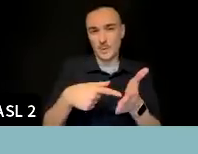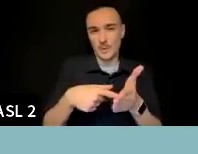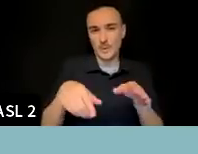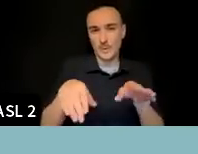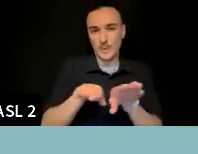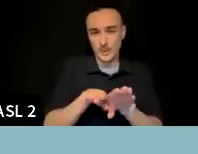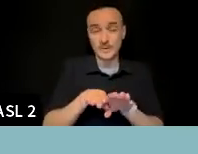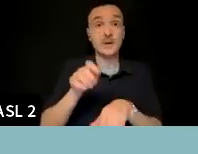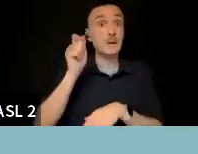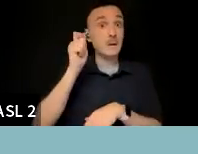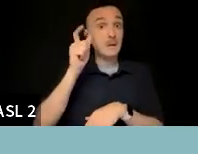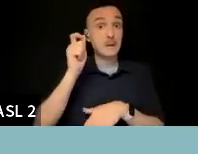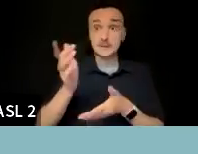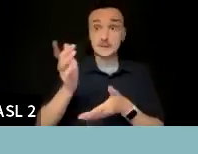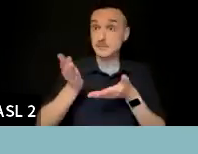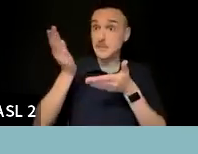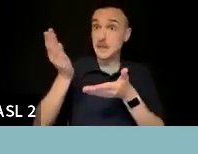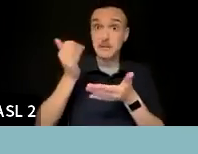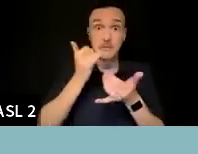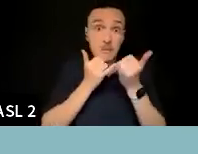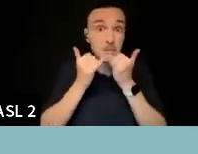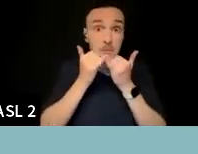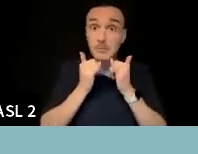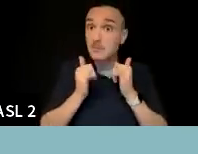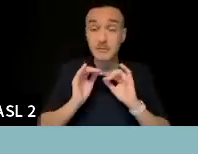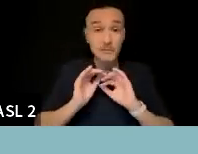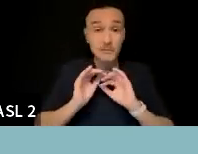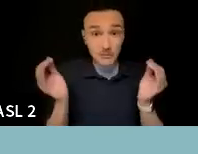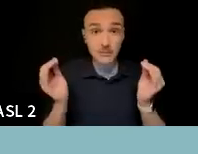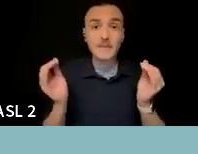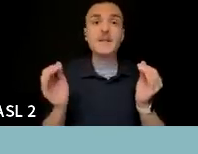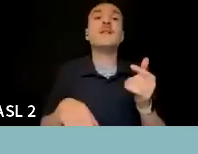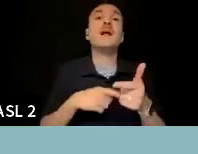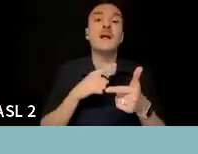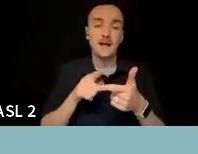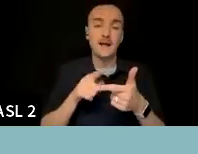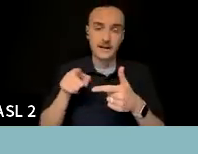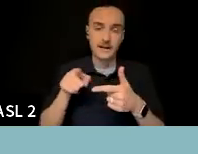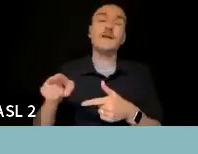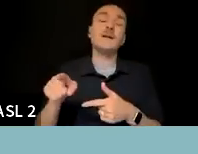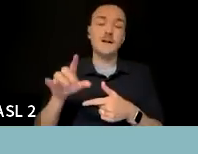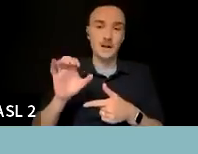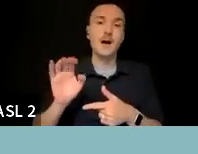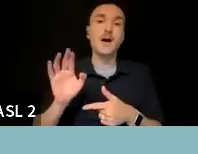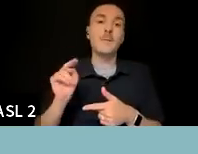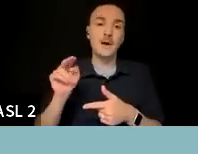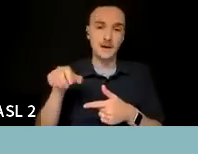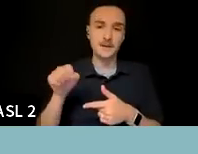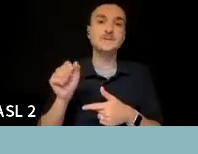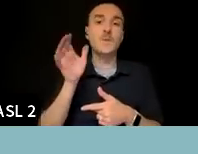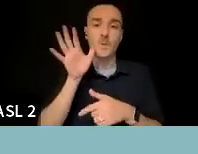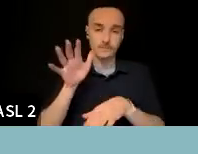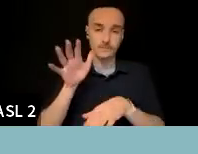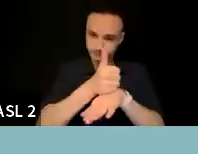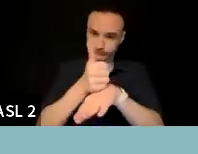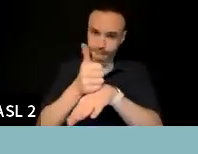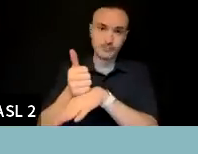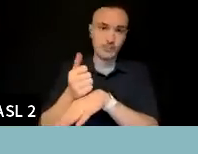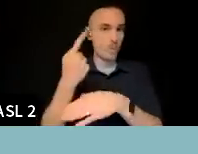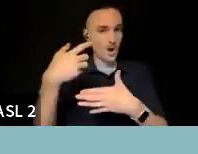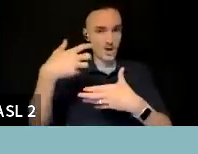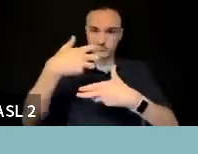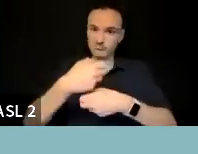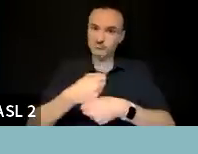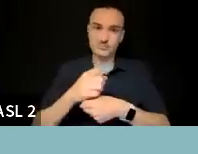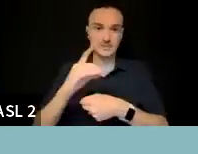system-identified errors, ERA Commons will assemble all your forms and application attachments into a consolidated document in a consistent format